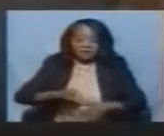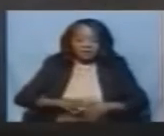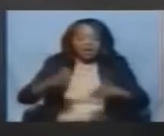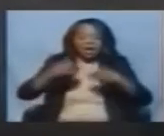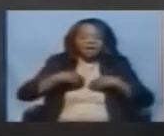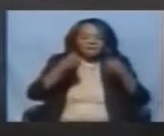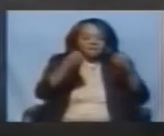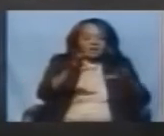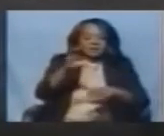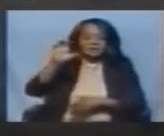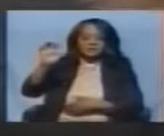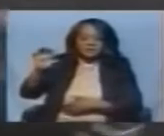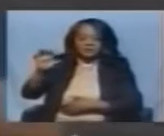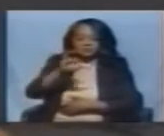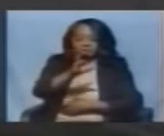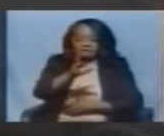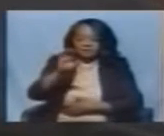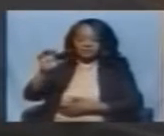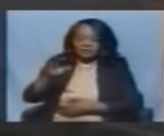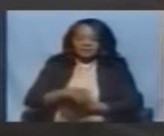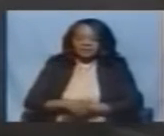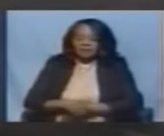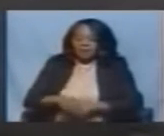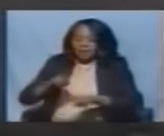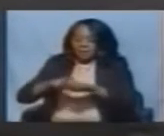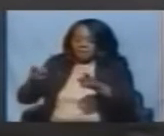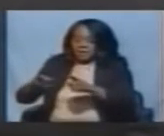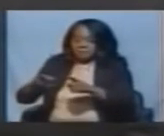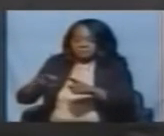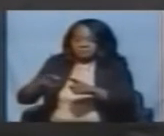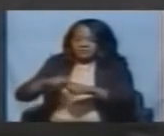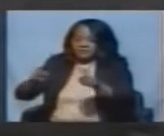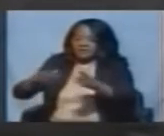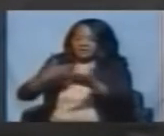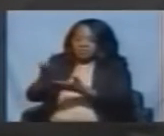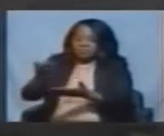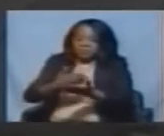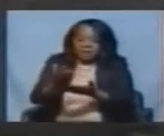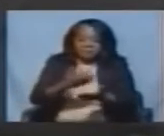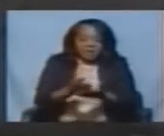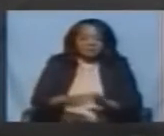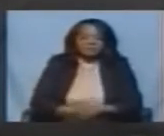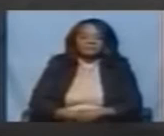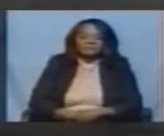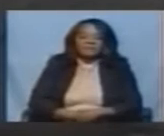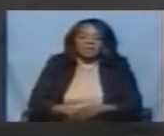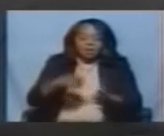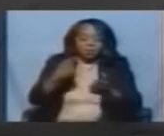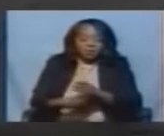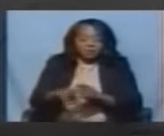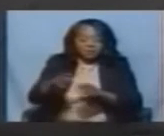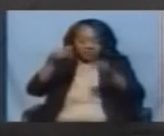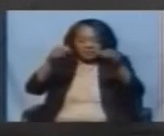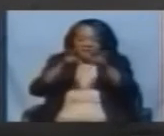find this buying team is buying something different from the other buying team. And what the president was saying is a very important aspect,